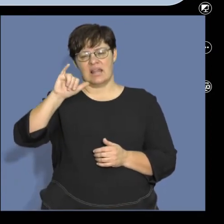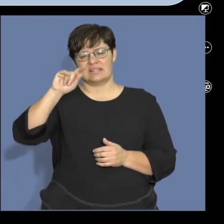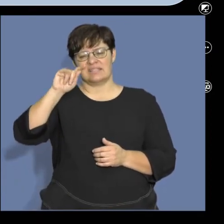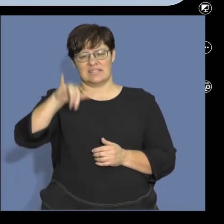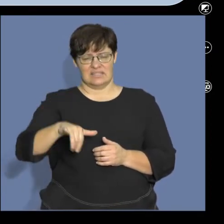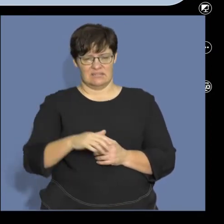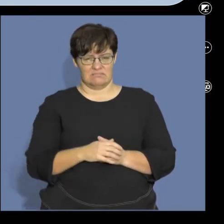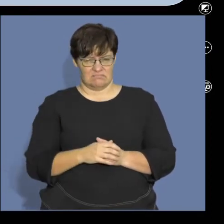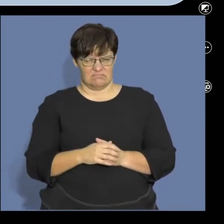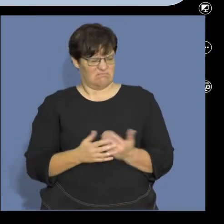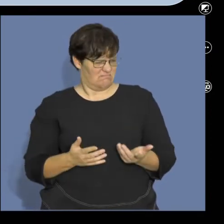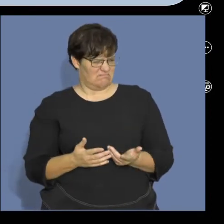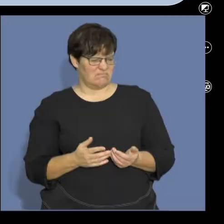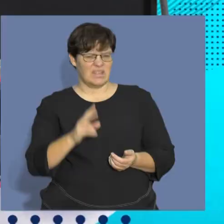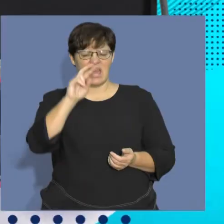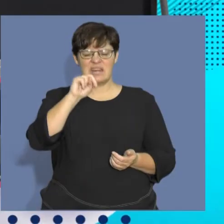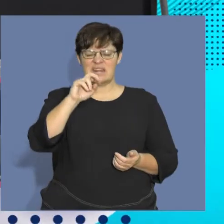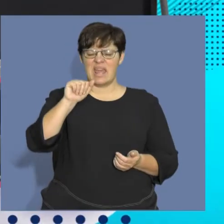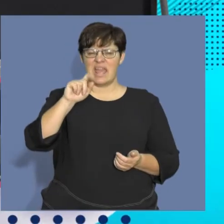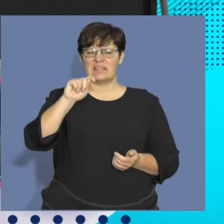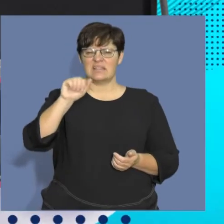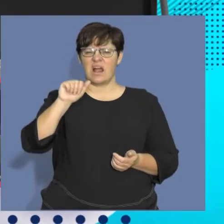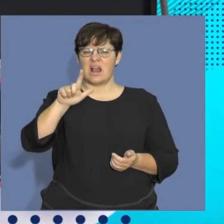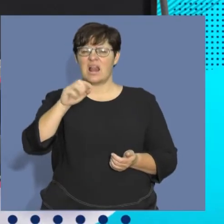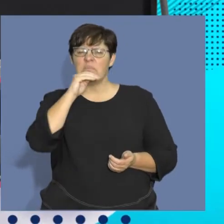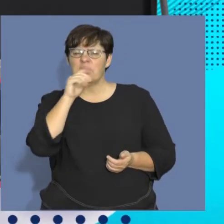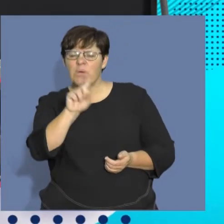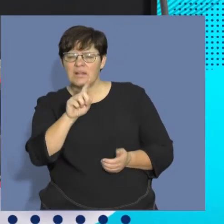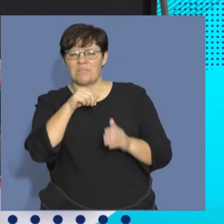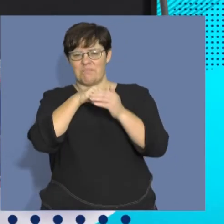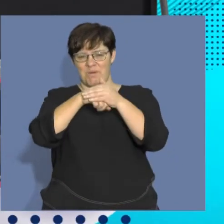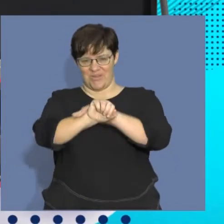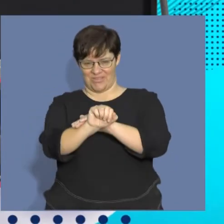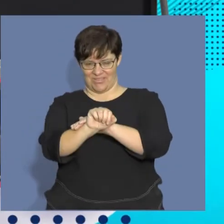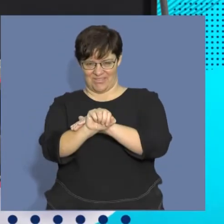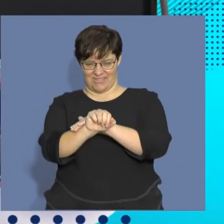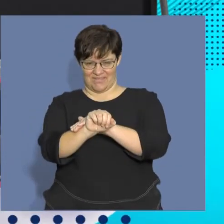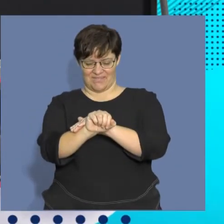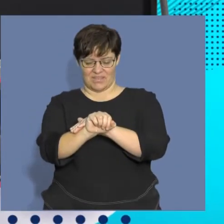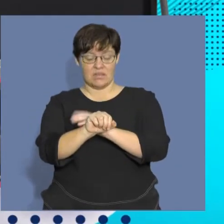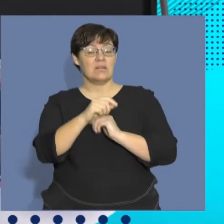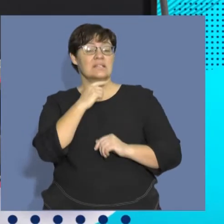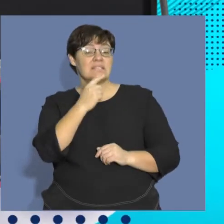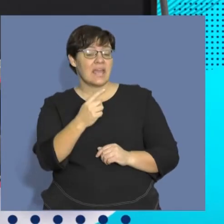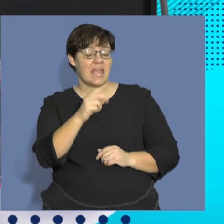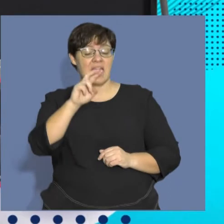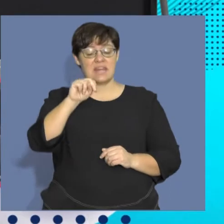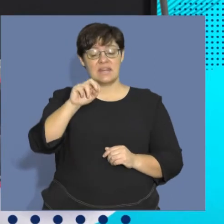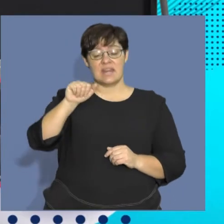The word natal refers to birth. So when we talk